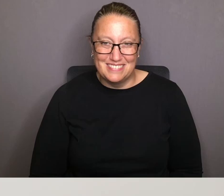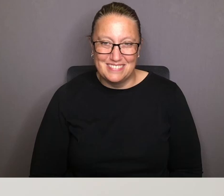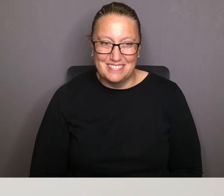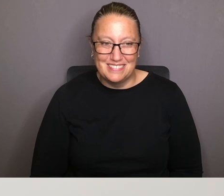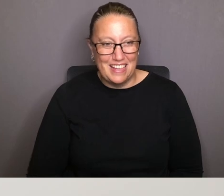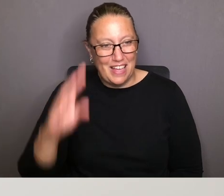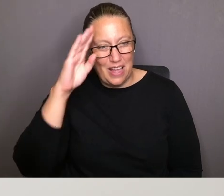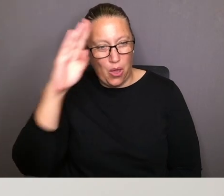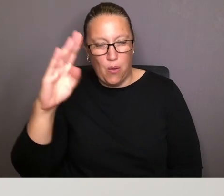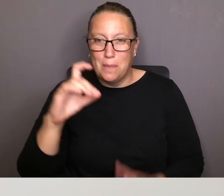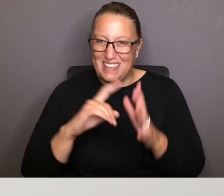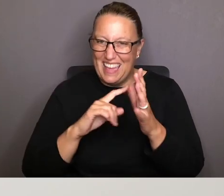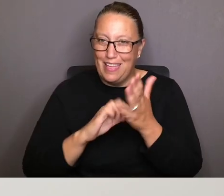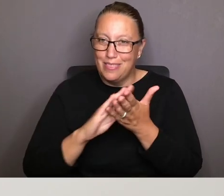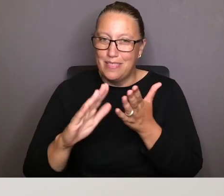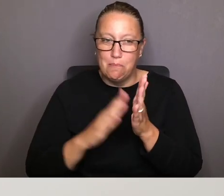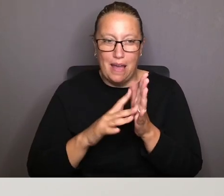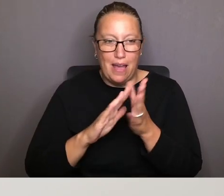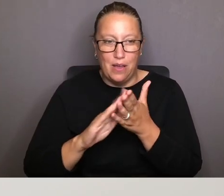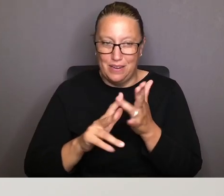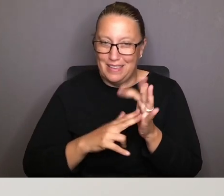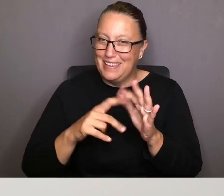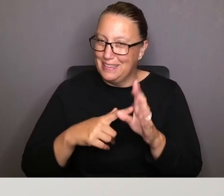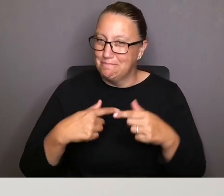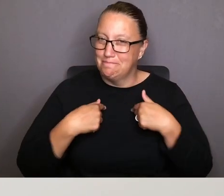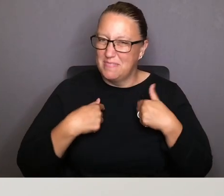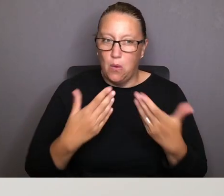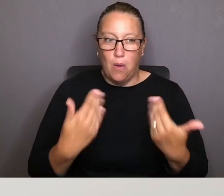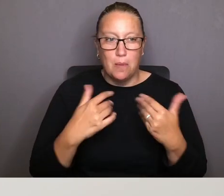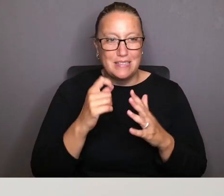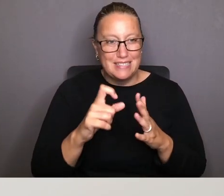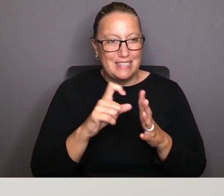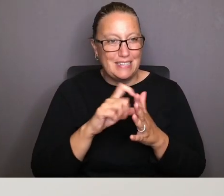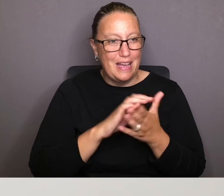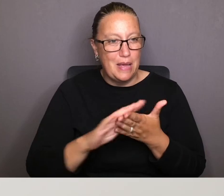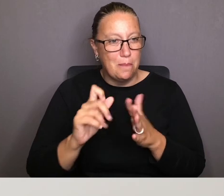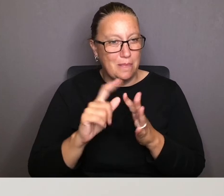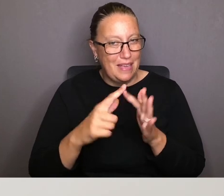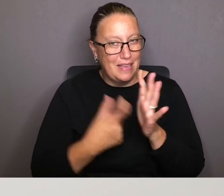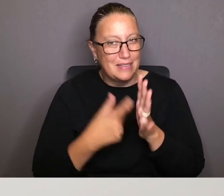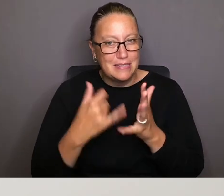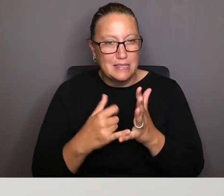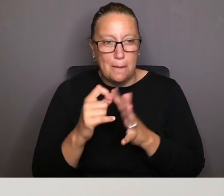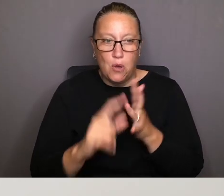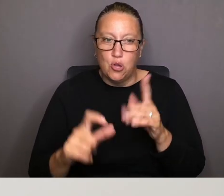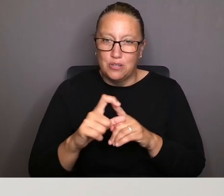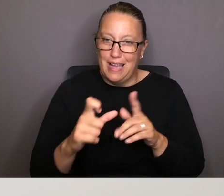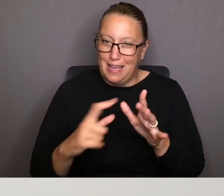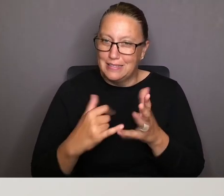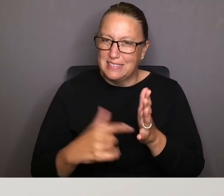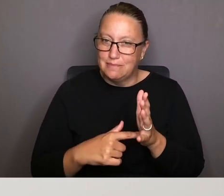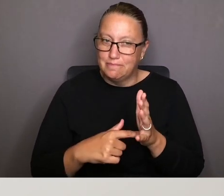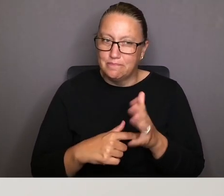Hello, I'm Kath Marnie and welcome to the CEDAH Peers Podcast. Does it feel really complicated